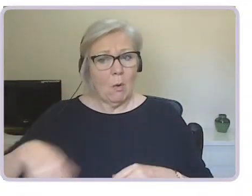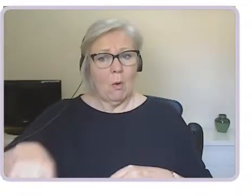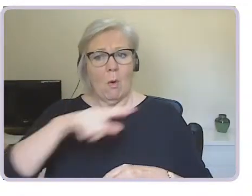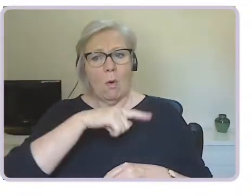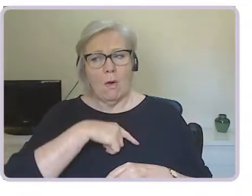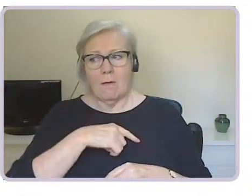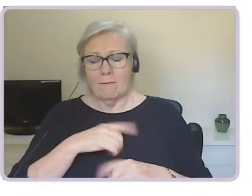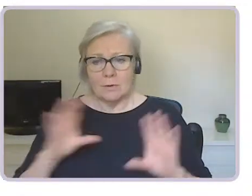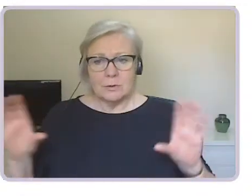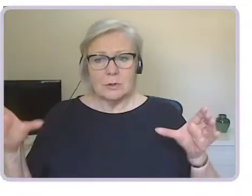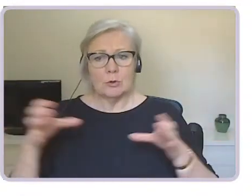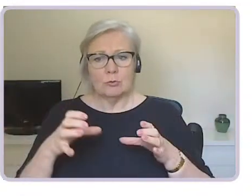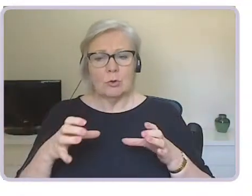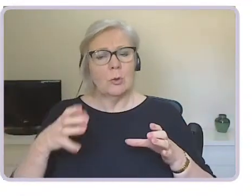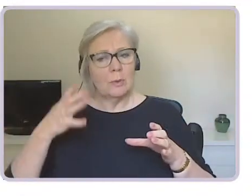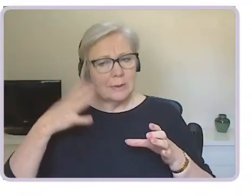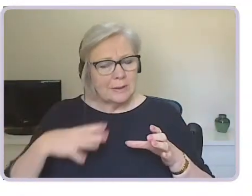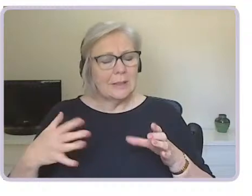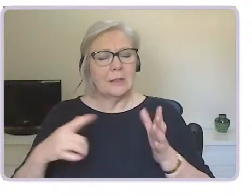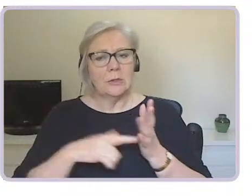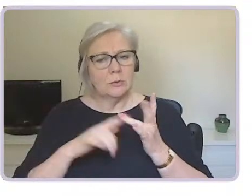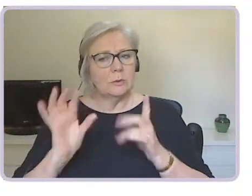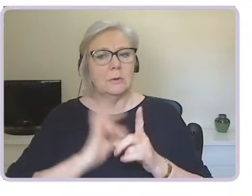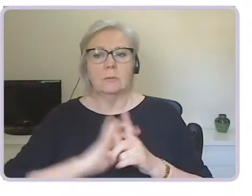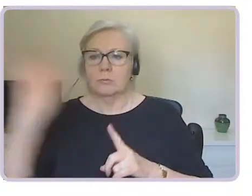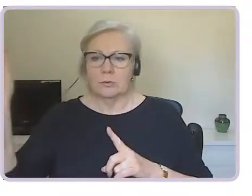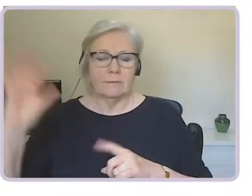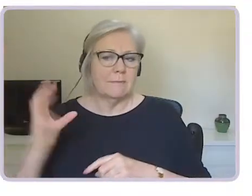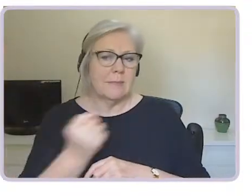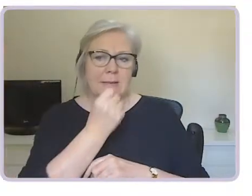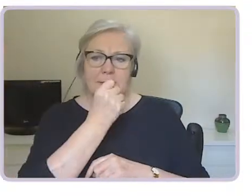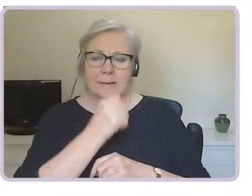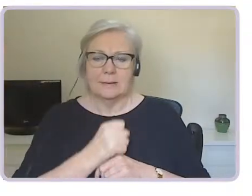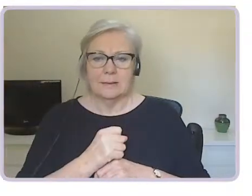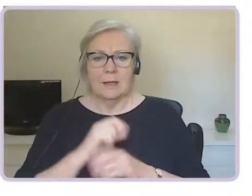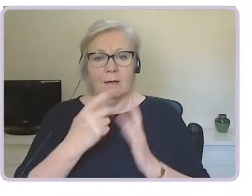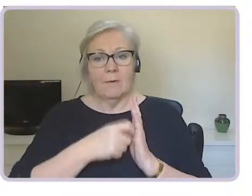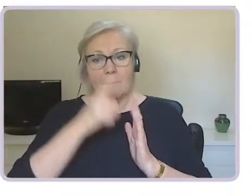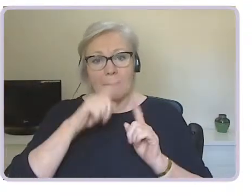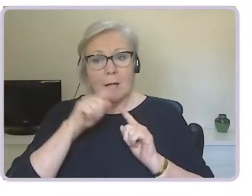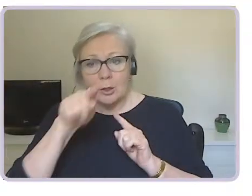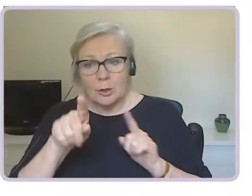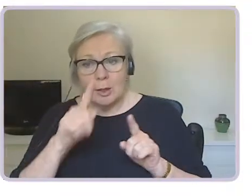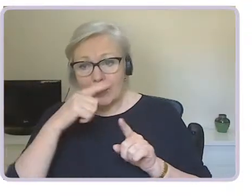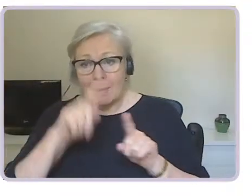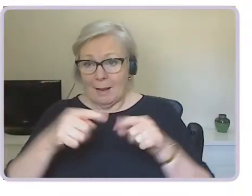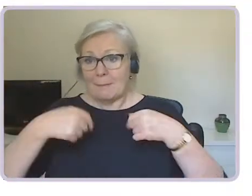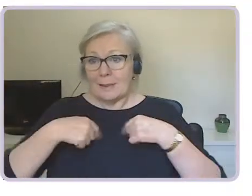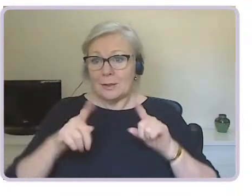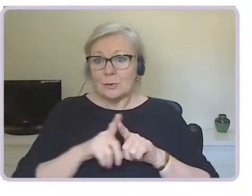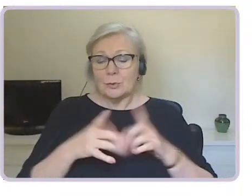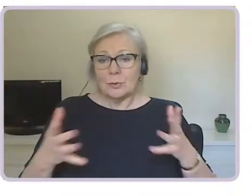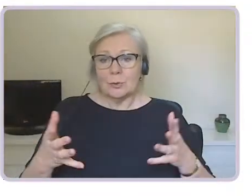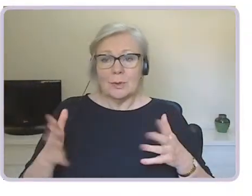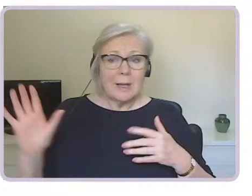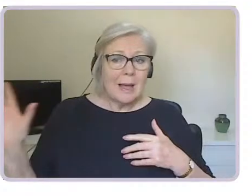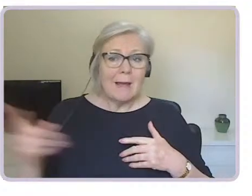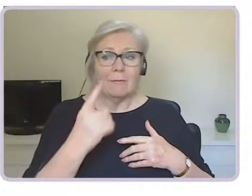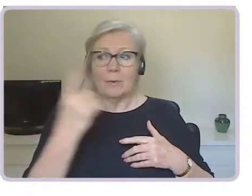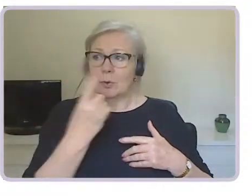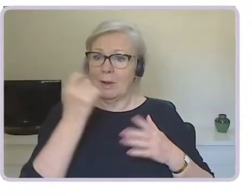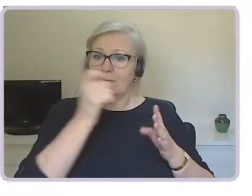do better. We really, really do. But people like you, people like me, everyone else who has a disability as